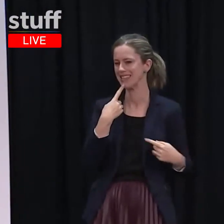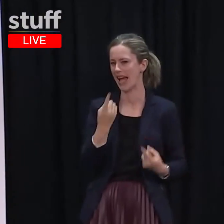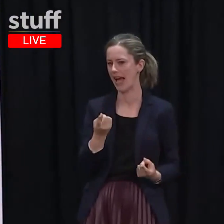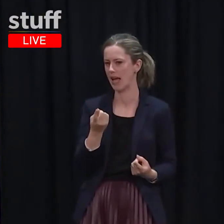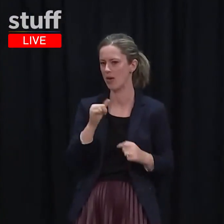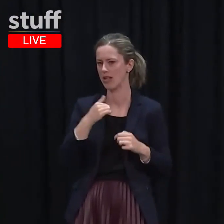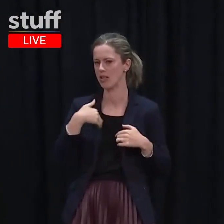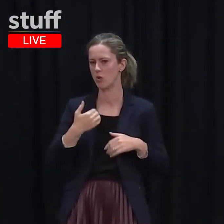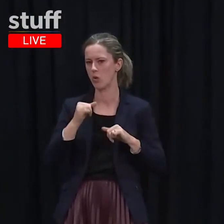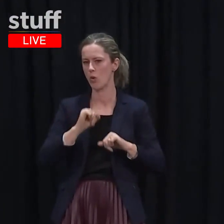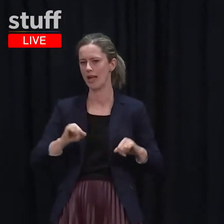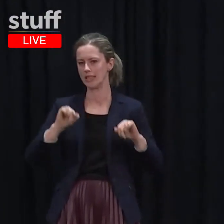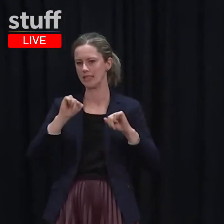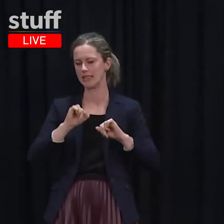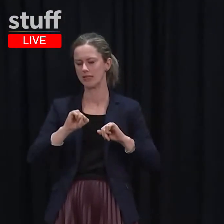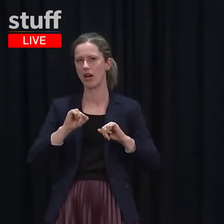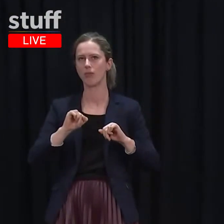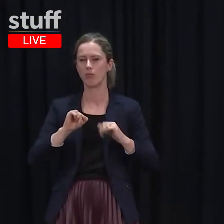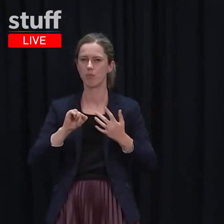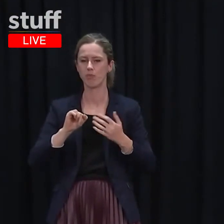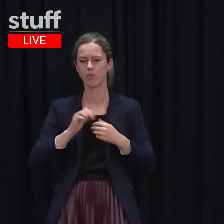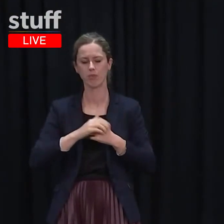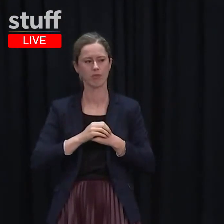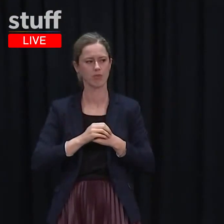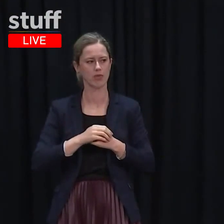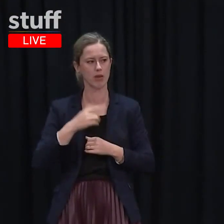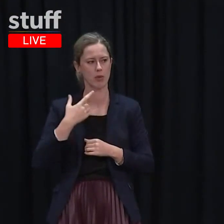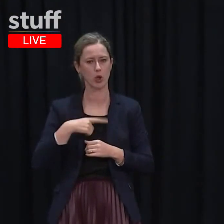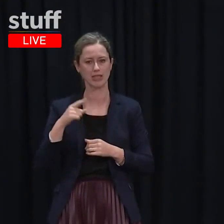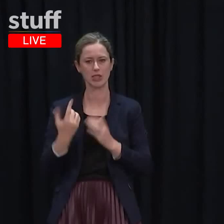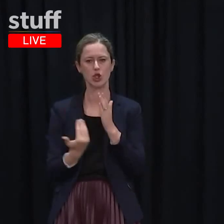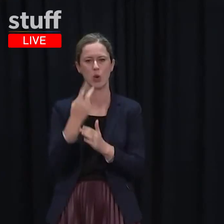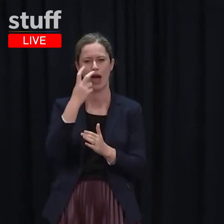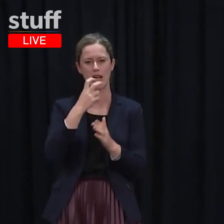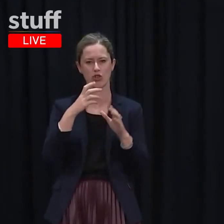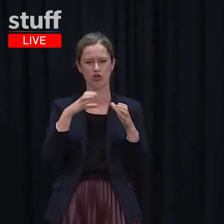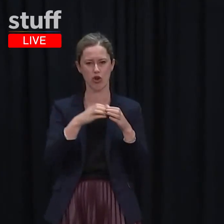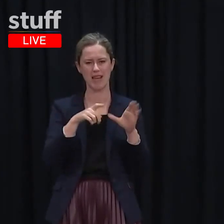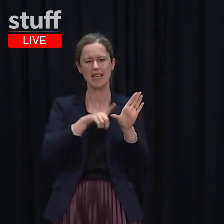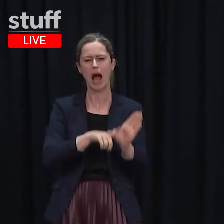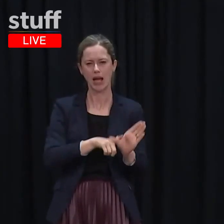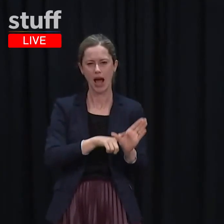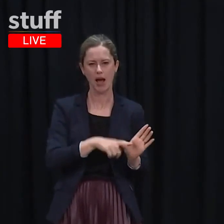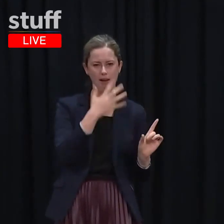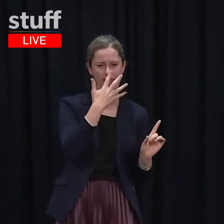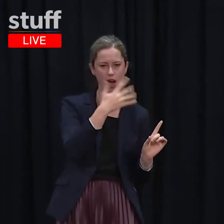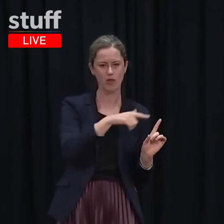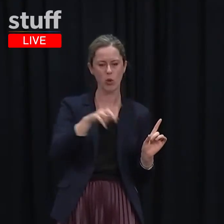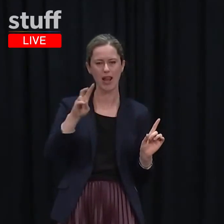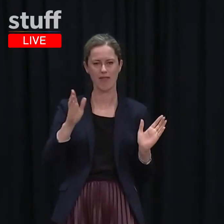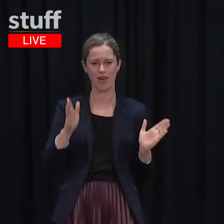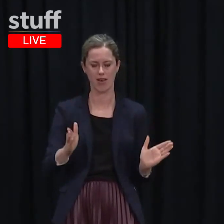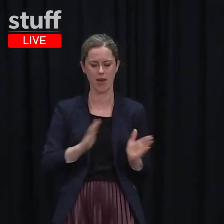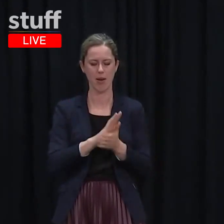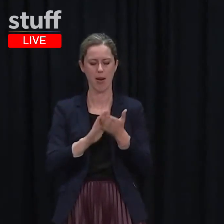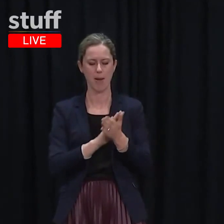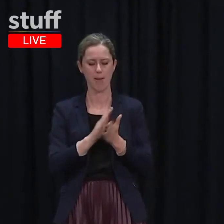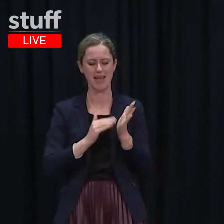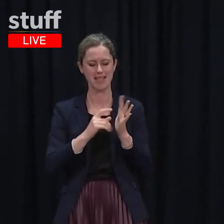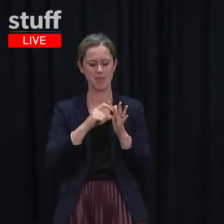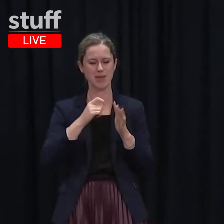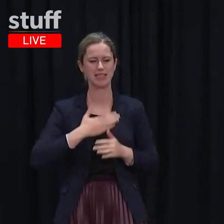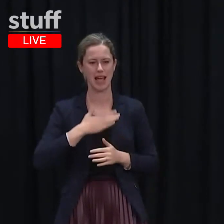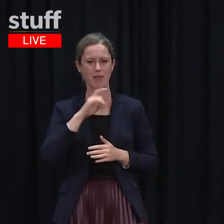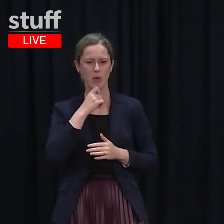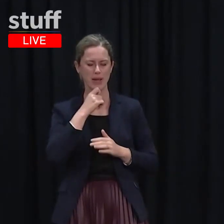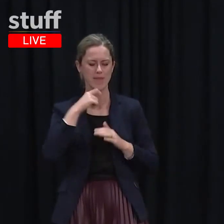get what I would say is that because this is a new age group and a younger age group, that MedSafe will, of course, as they always